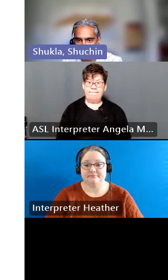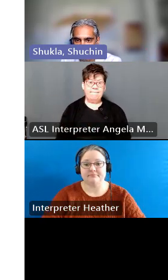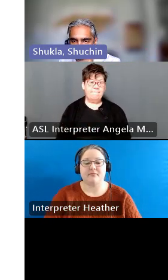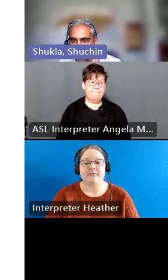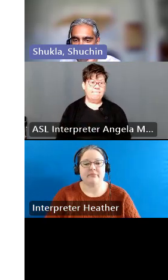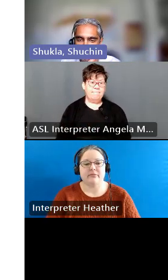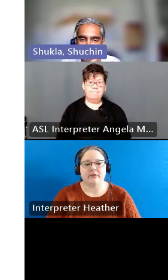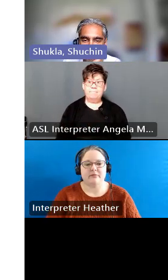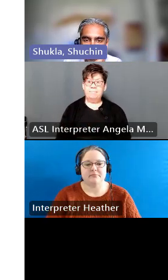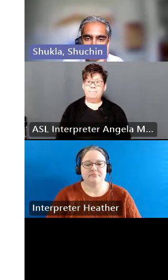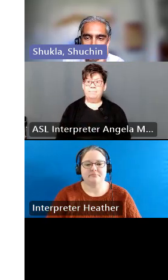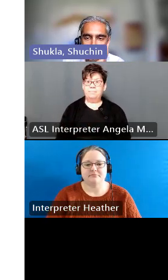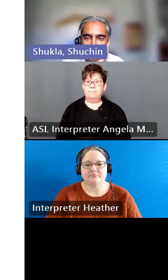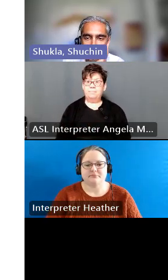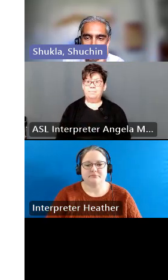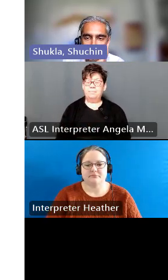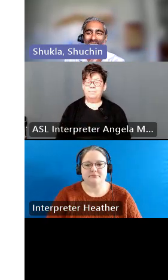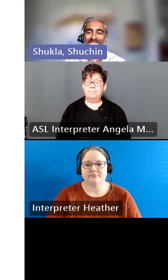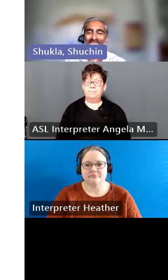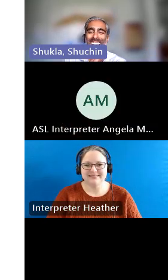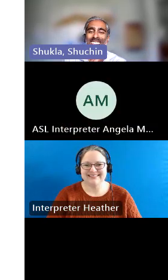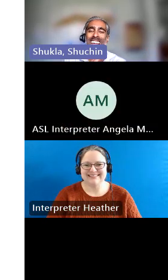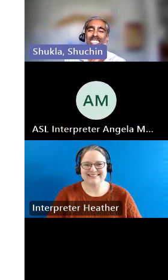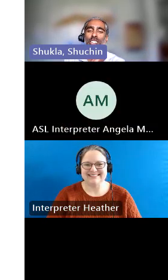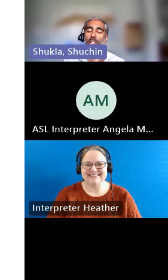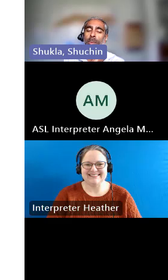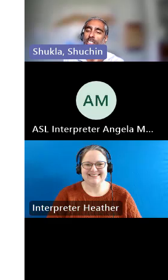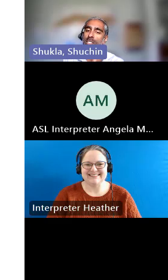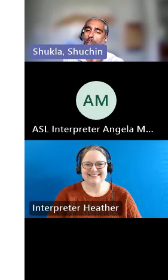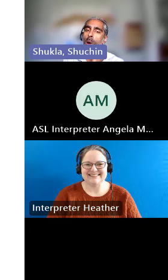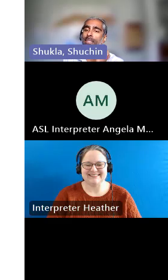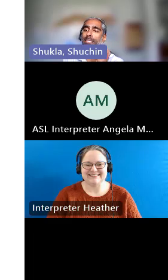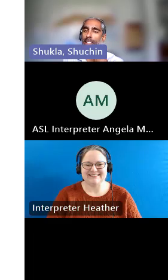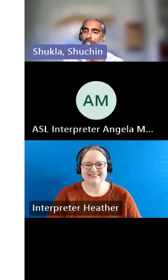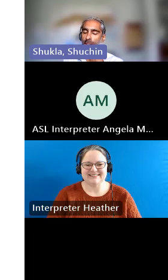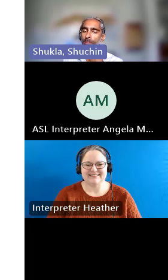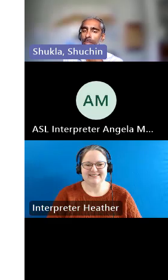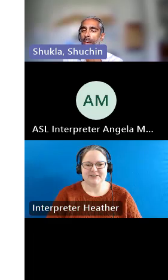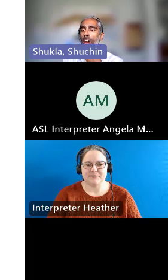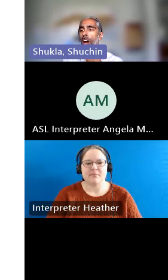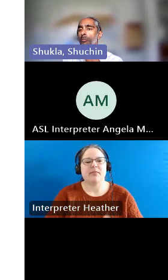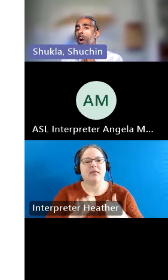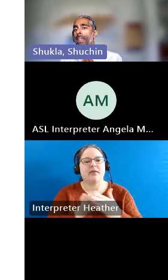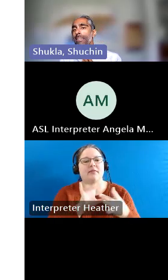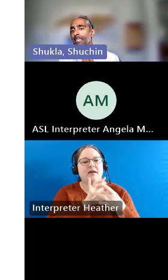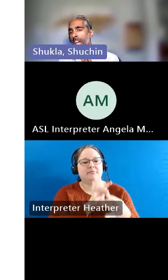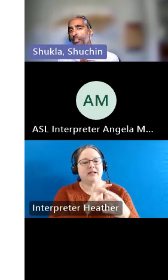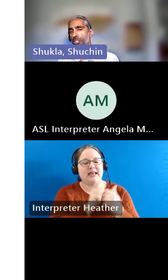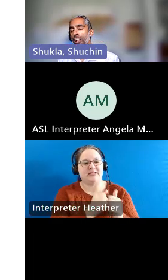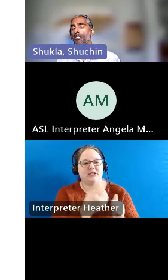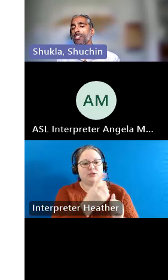because actually I can look over here. I see my slides everywhere. Um, that's contributing to this one section of what is the definition